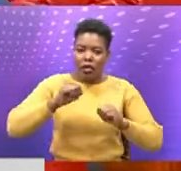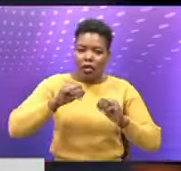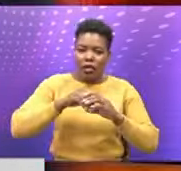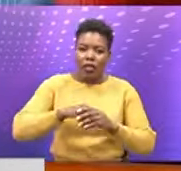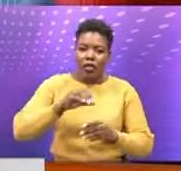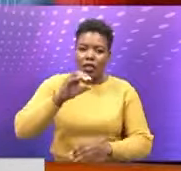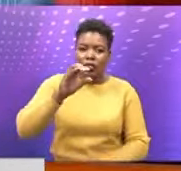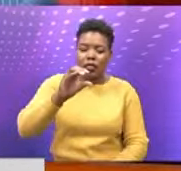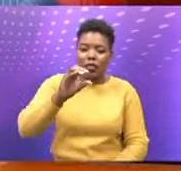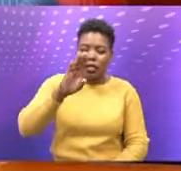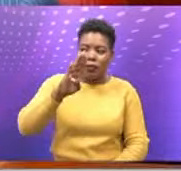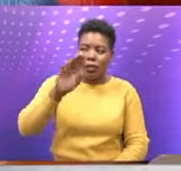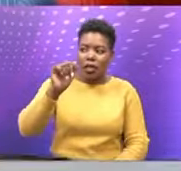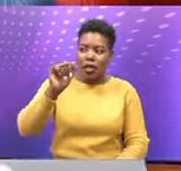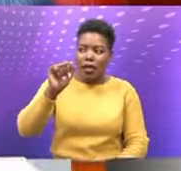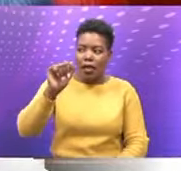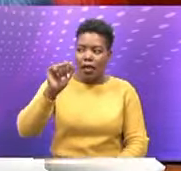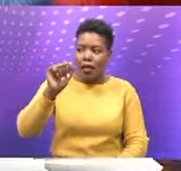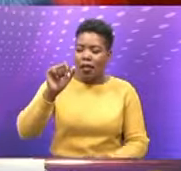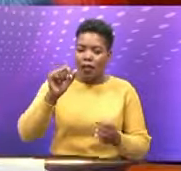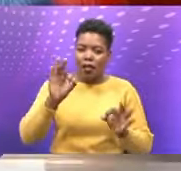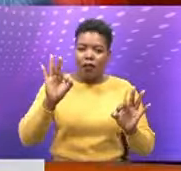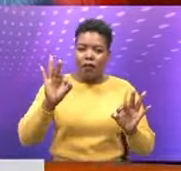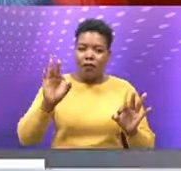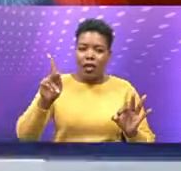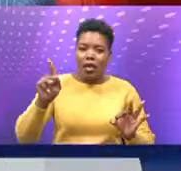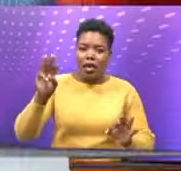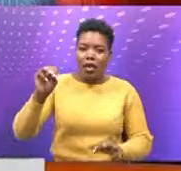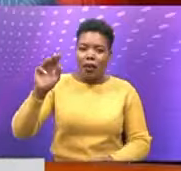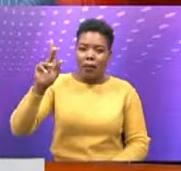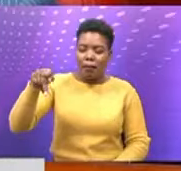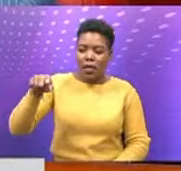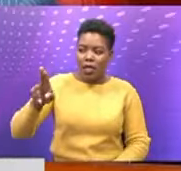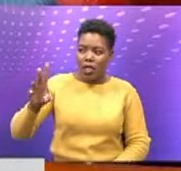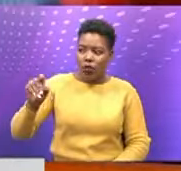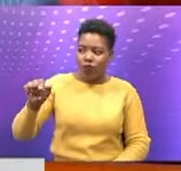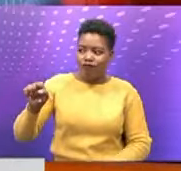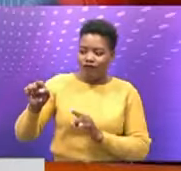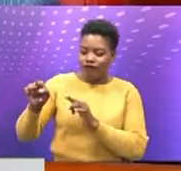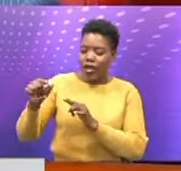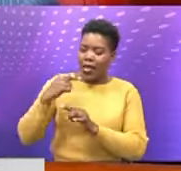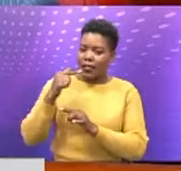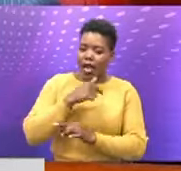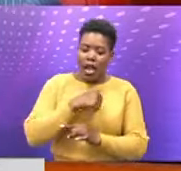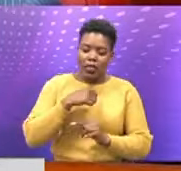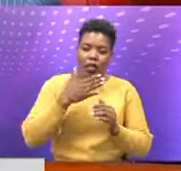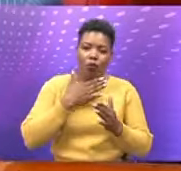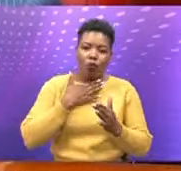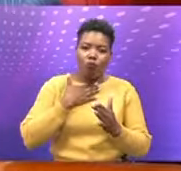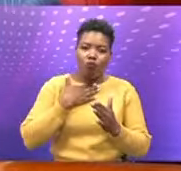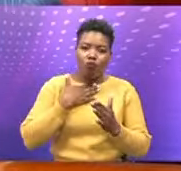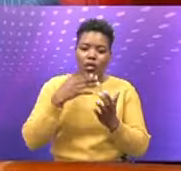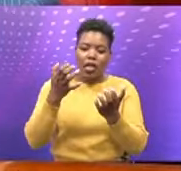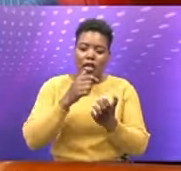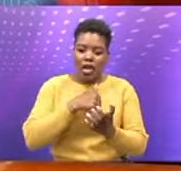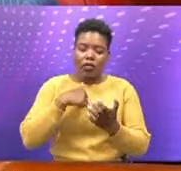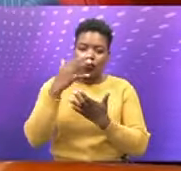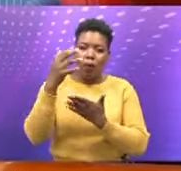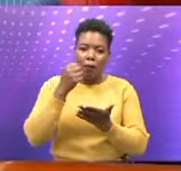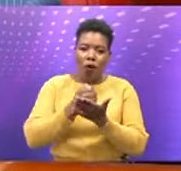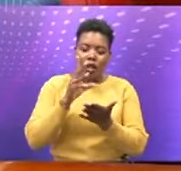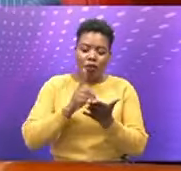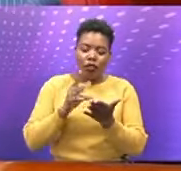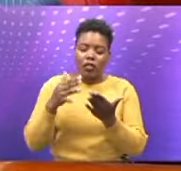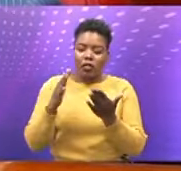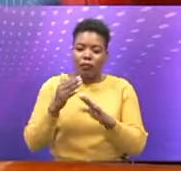CBA. Unless the KMPDU is telling us they need us to employ doctors before they go back to work, if